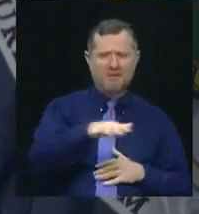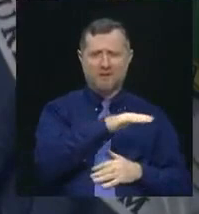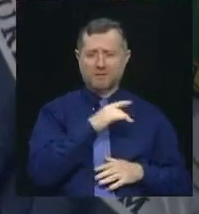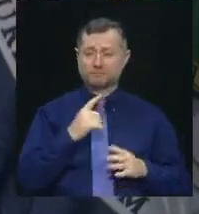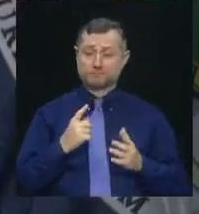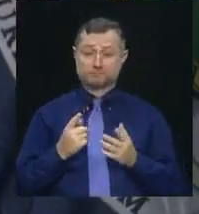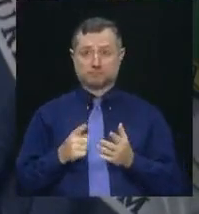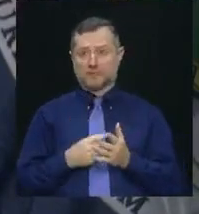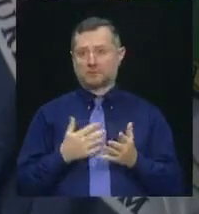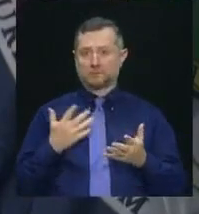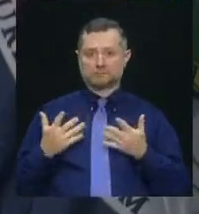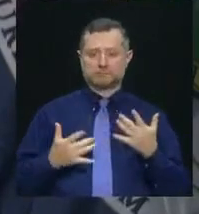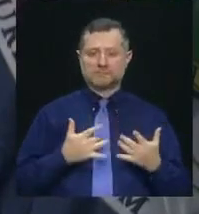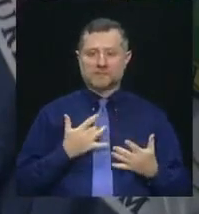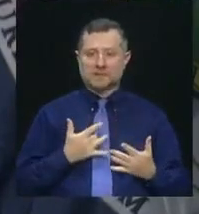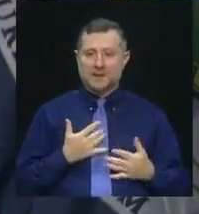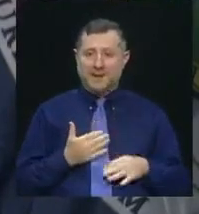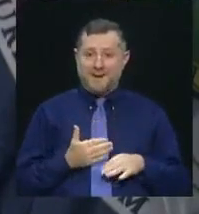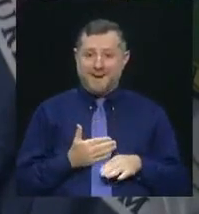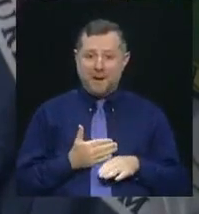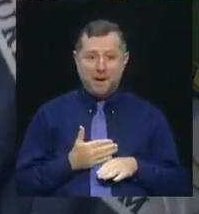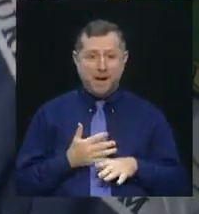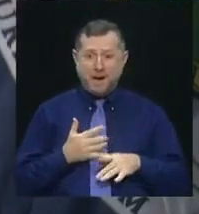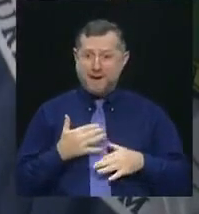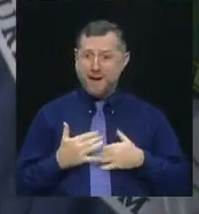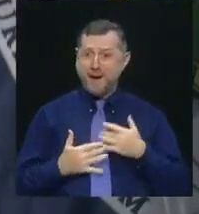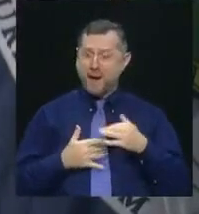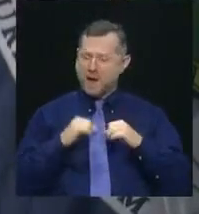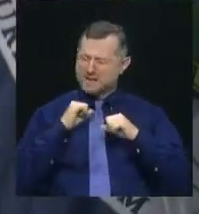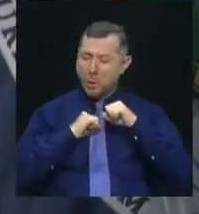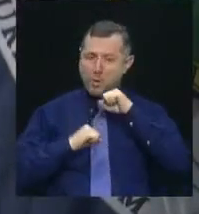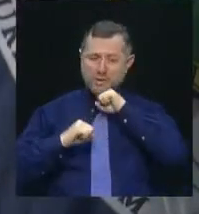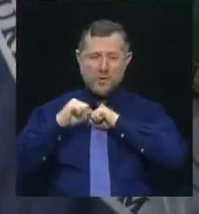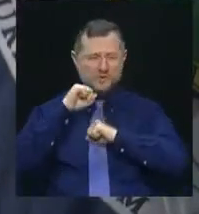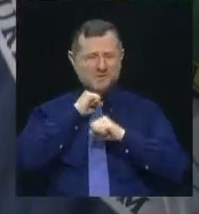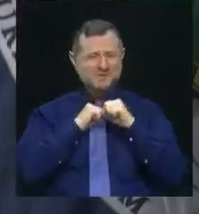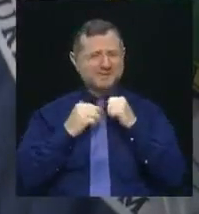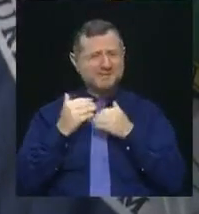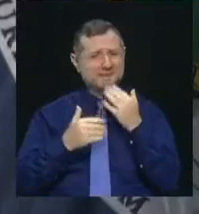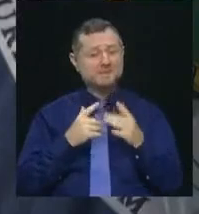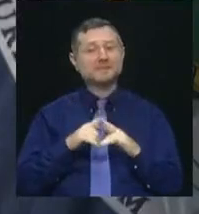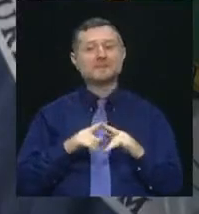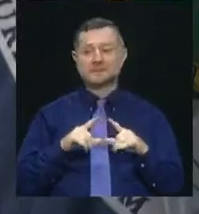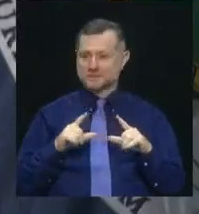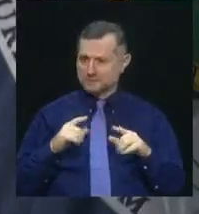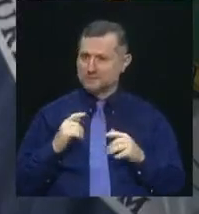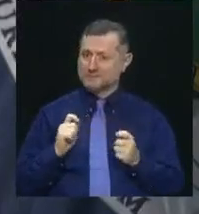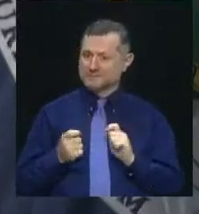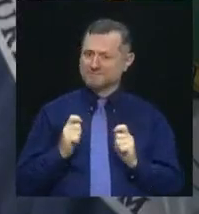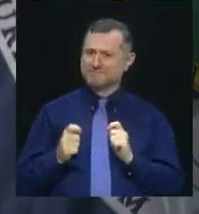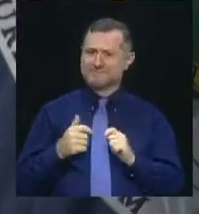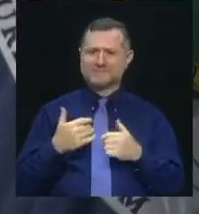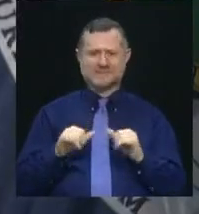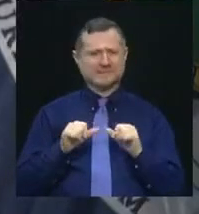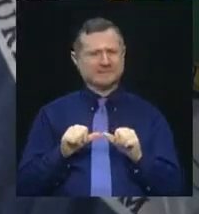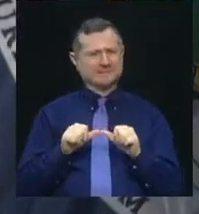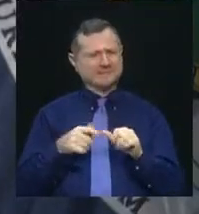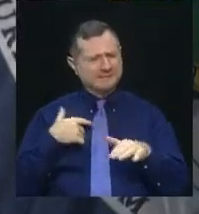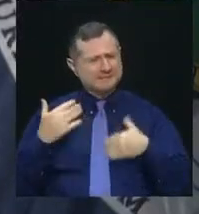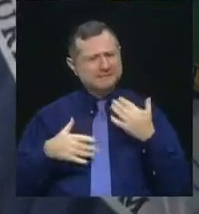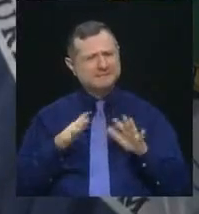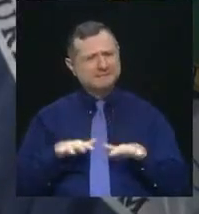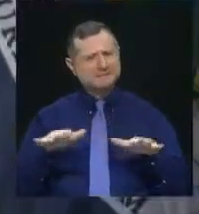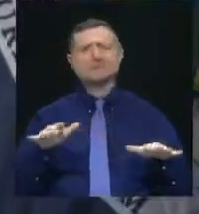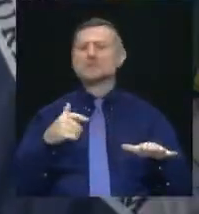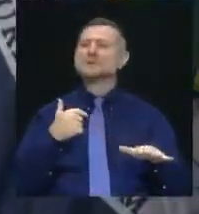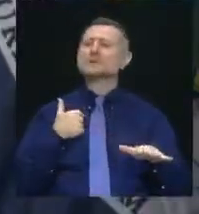easier. The Delta variant is still raging, and it's going to take all of us to defeat it. Our